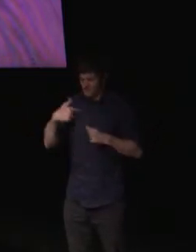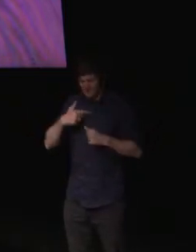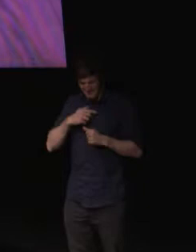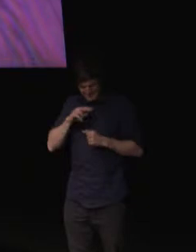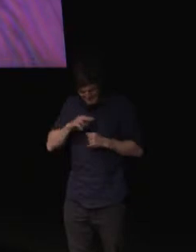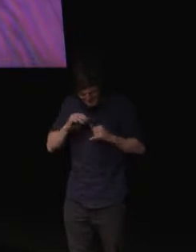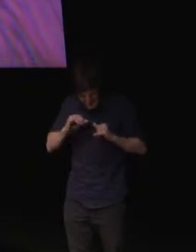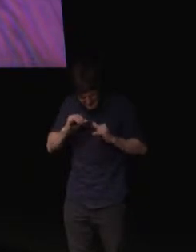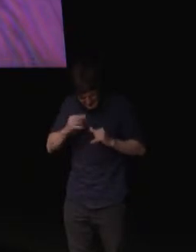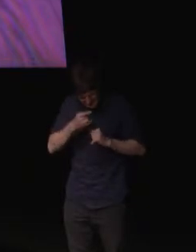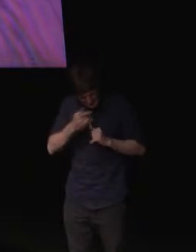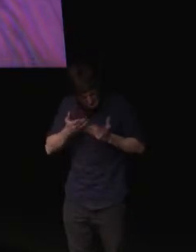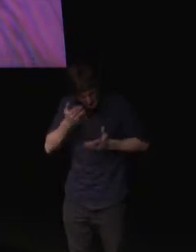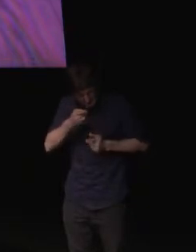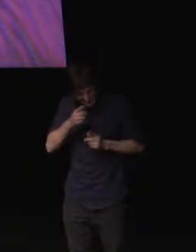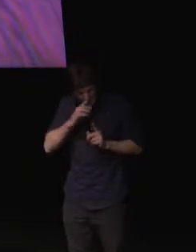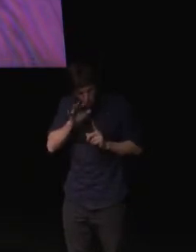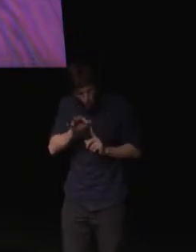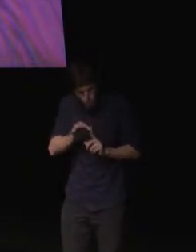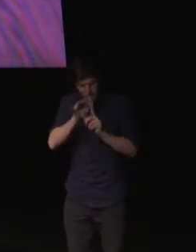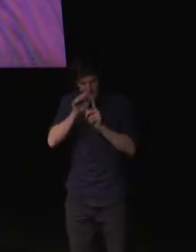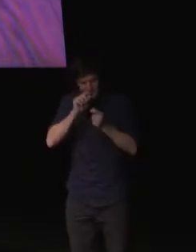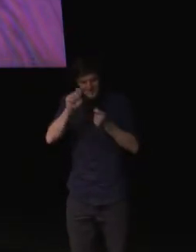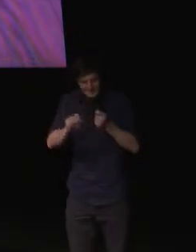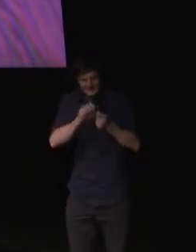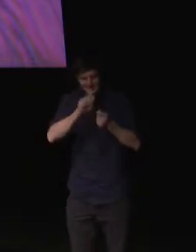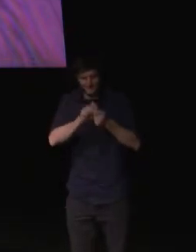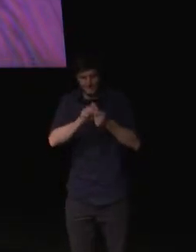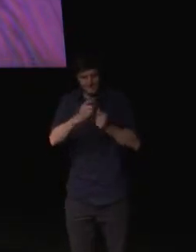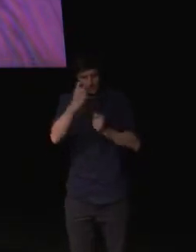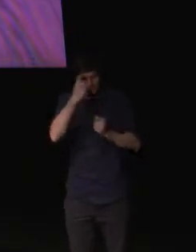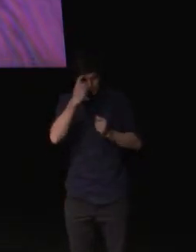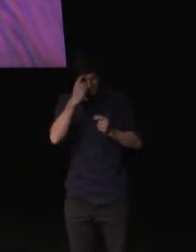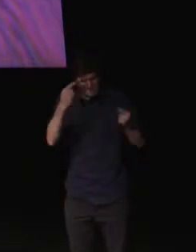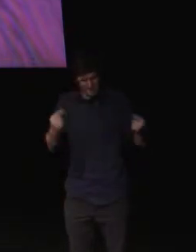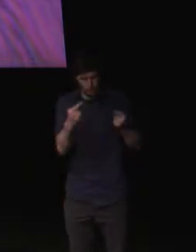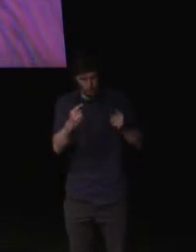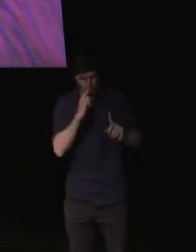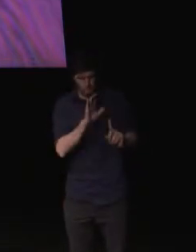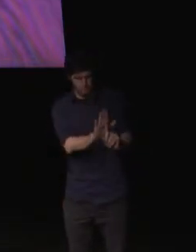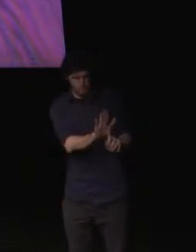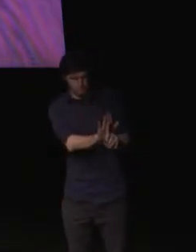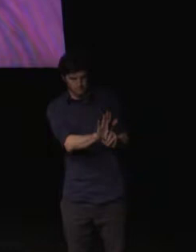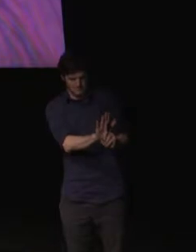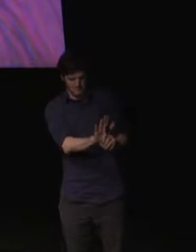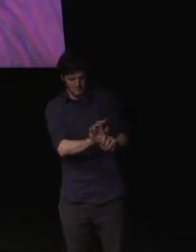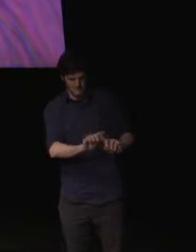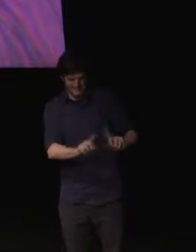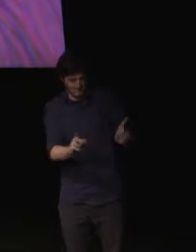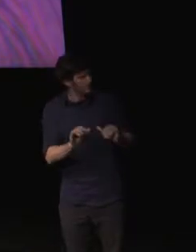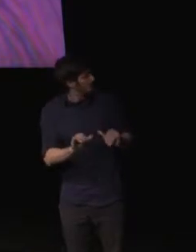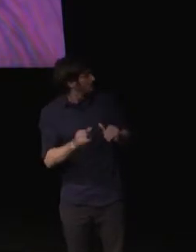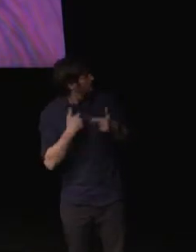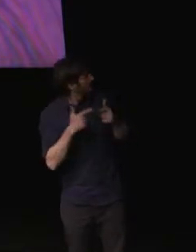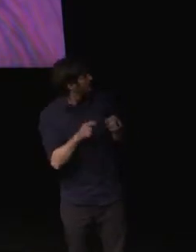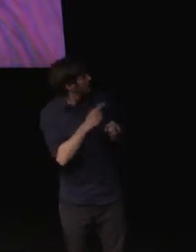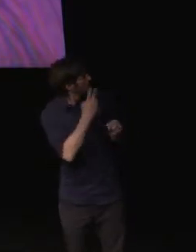that's labeled something a little bit different. And I'm going to let you kind of finish out this real quick.